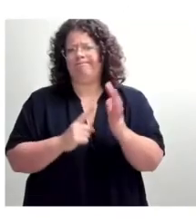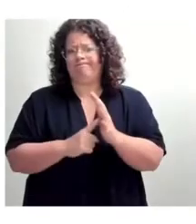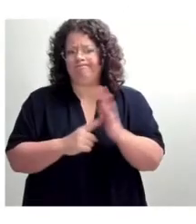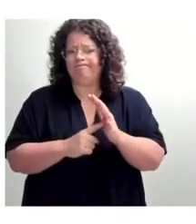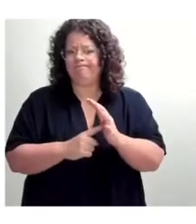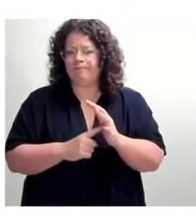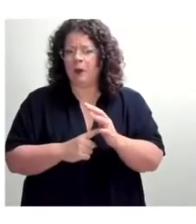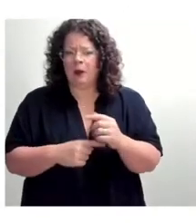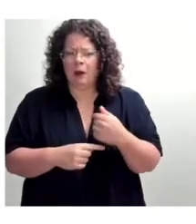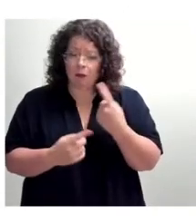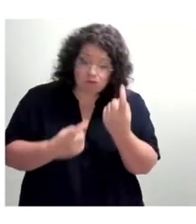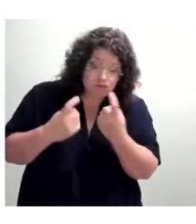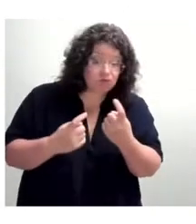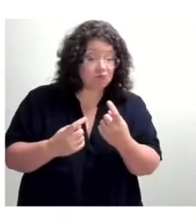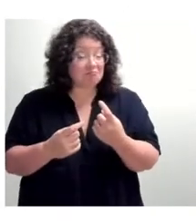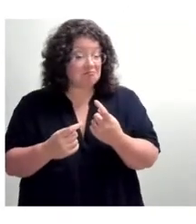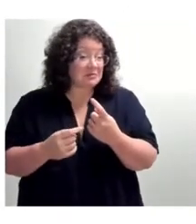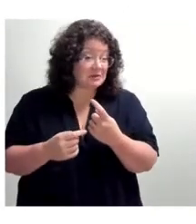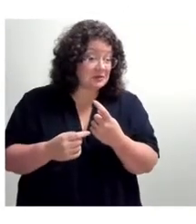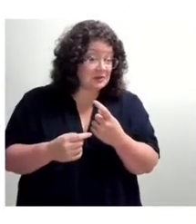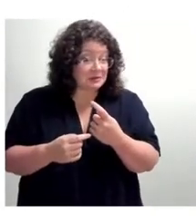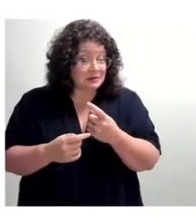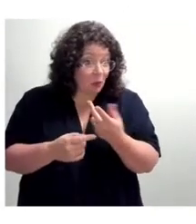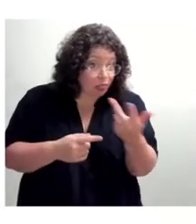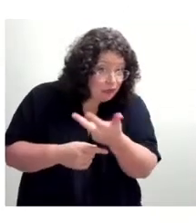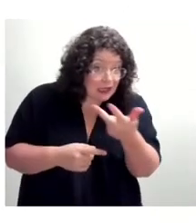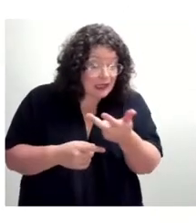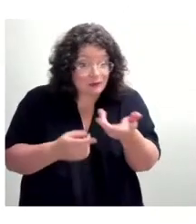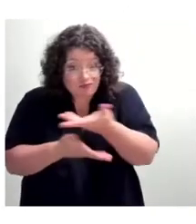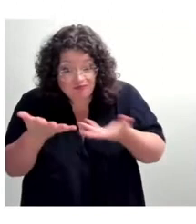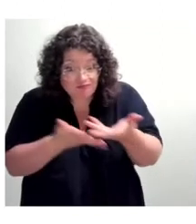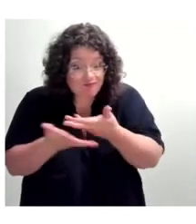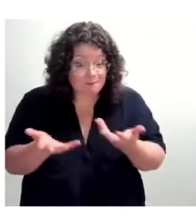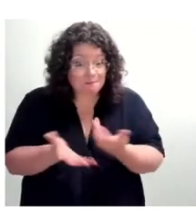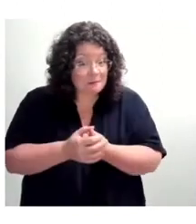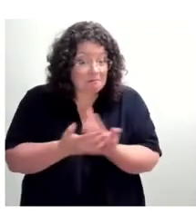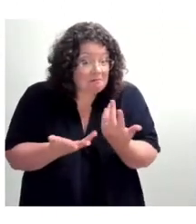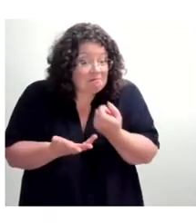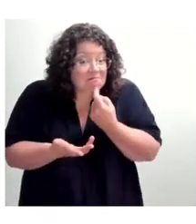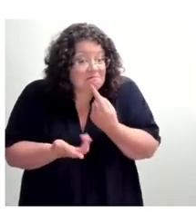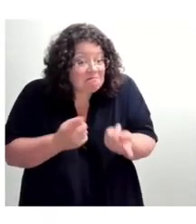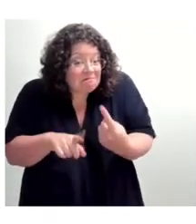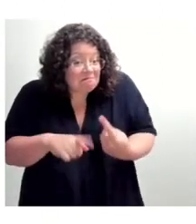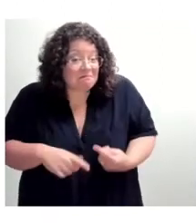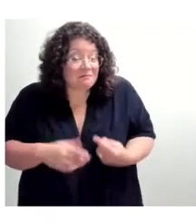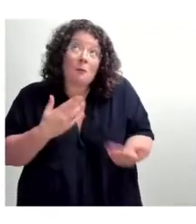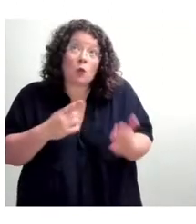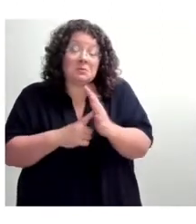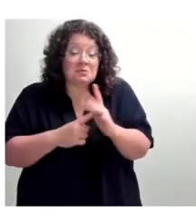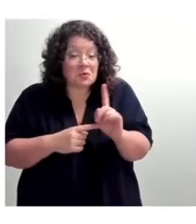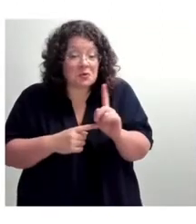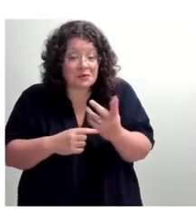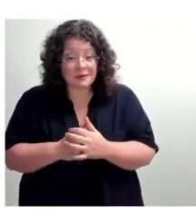prevalent. But the question really is, why, when we're thinking about innovation, is disability important to consider?